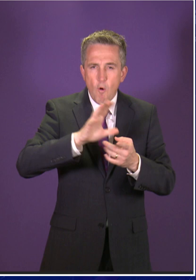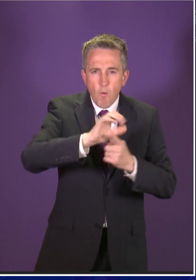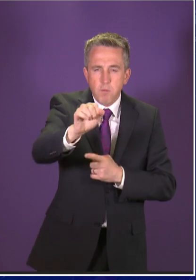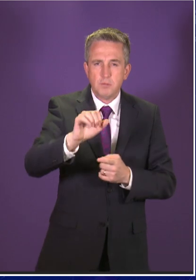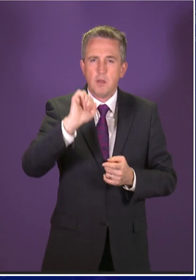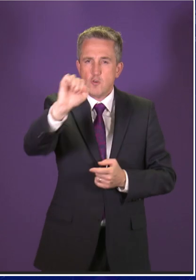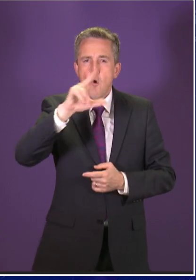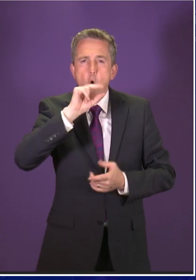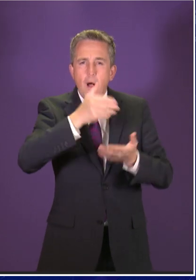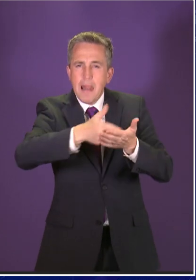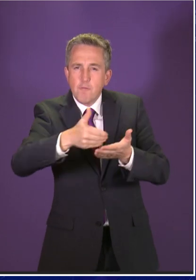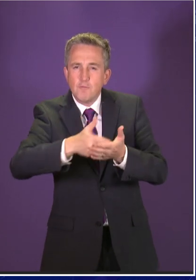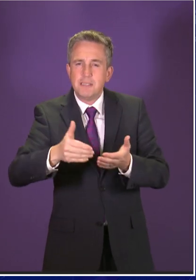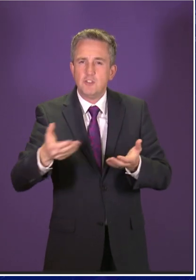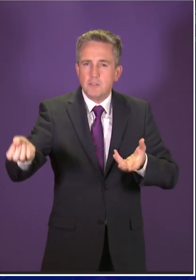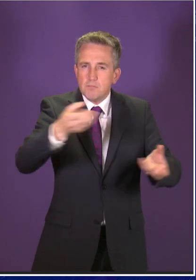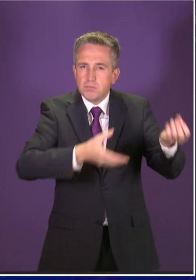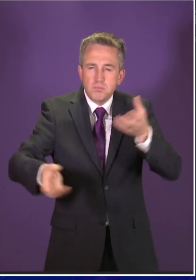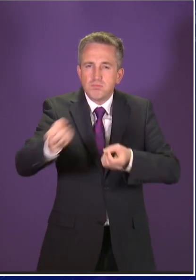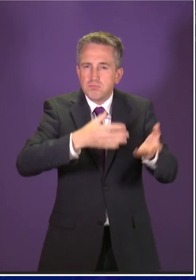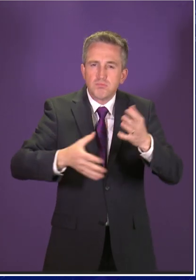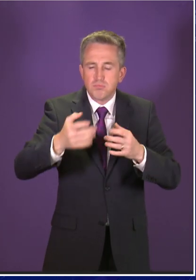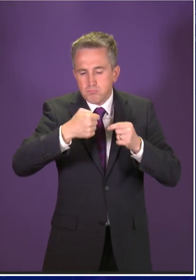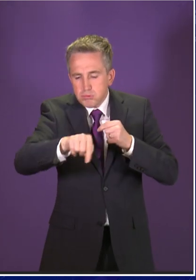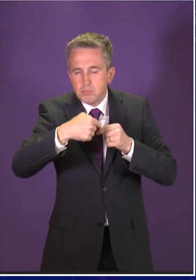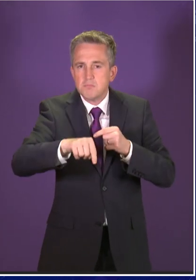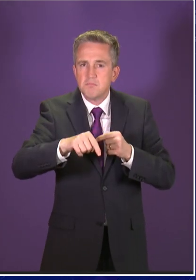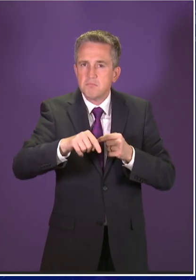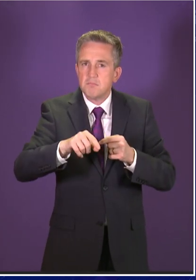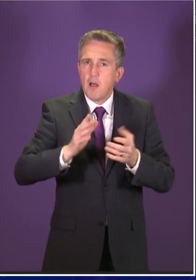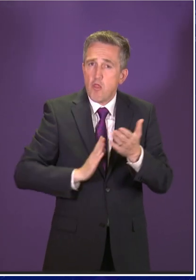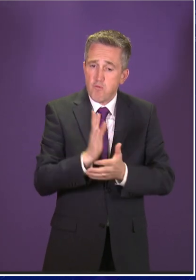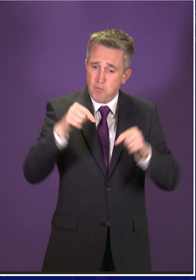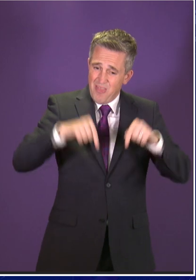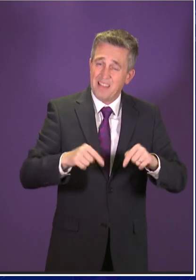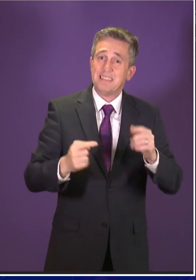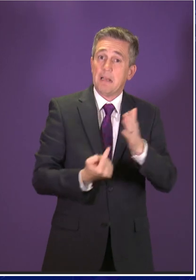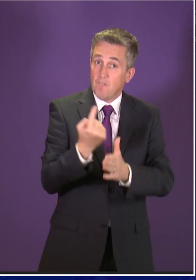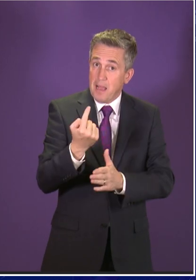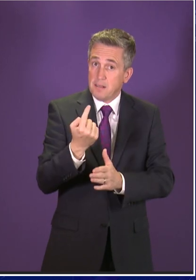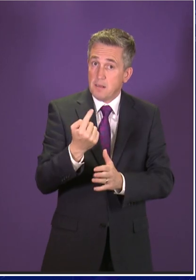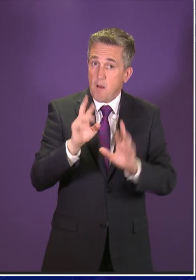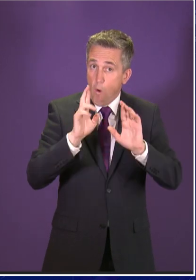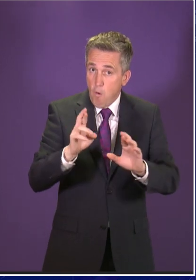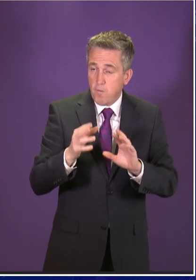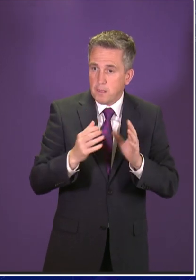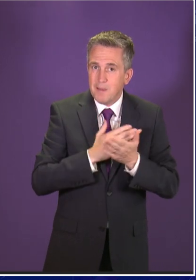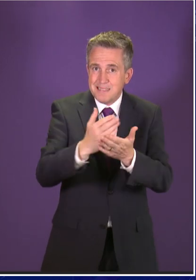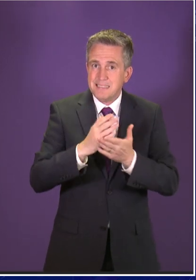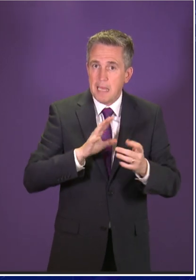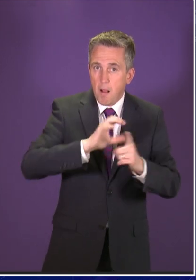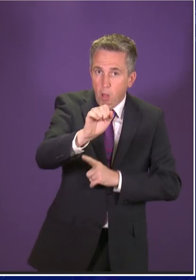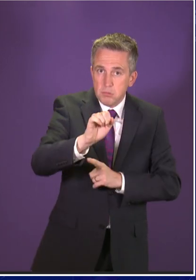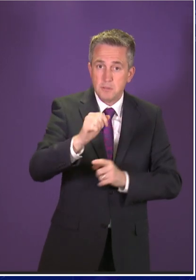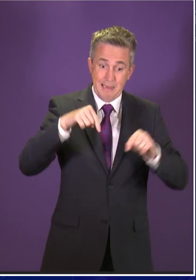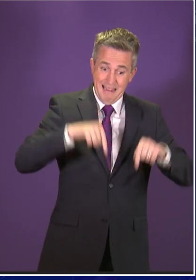this brilliant gathering. As a result, I hope all of us can find new ways of bringing the benefits of culture to more people in our